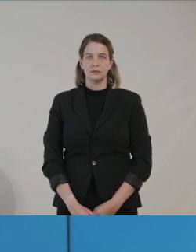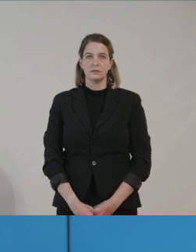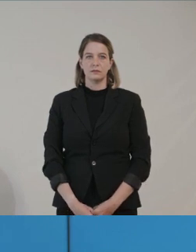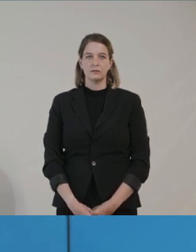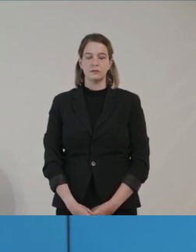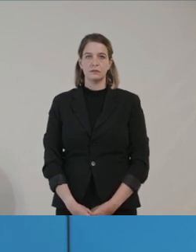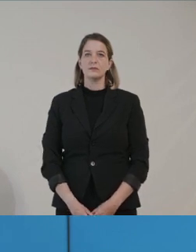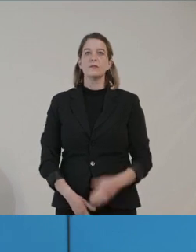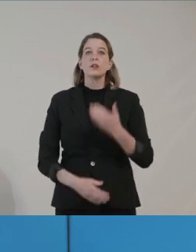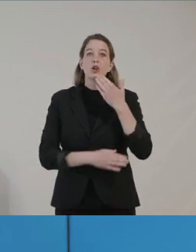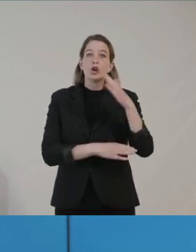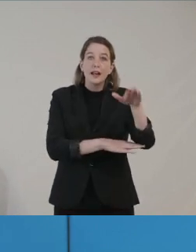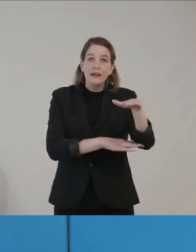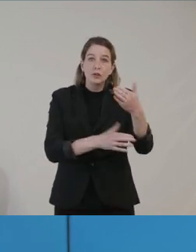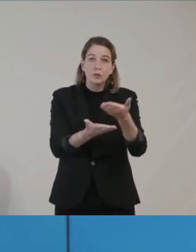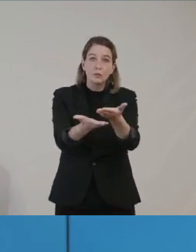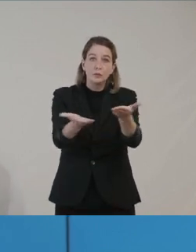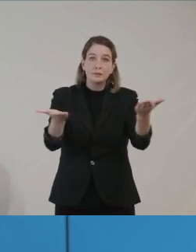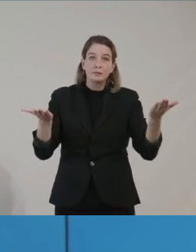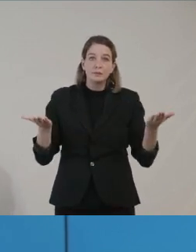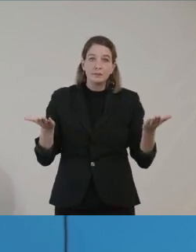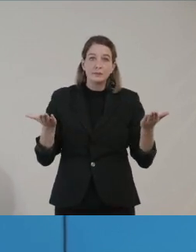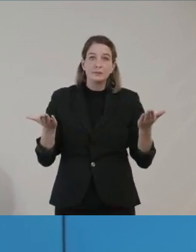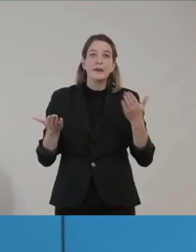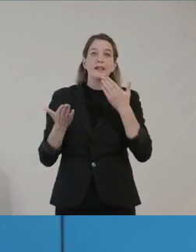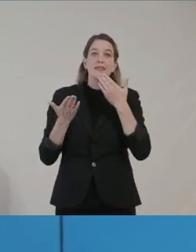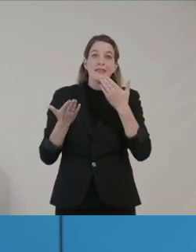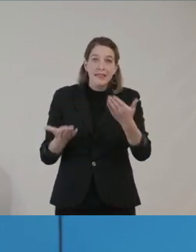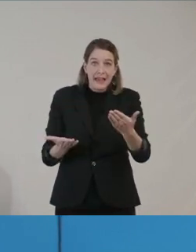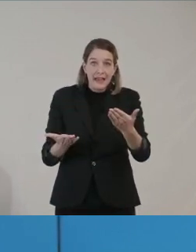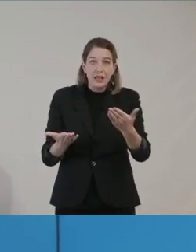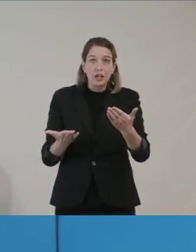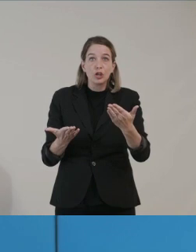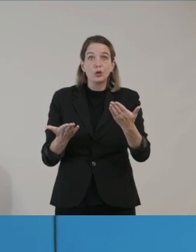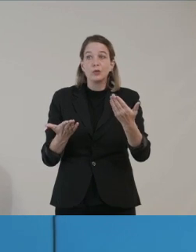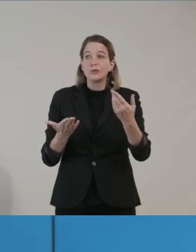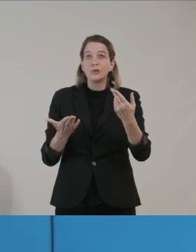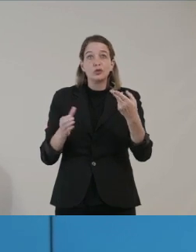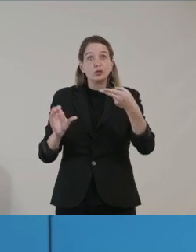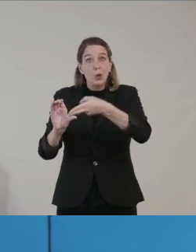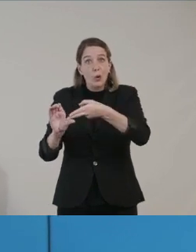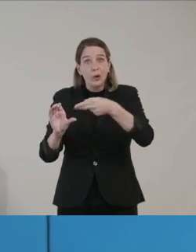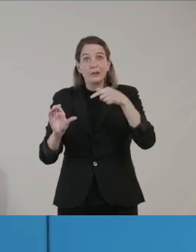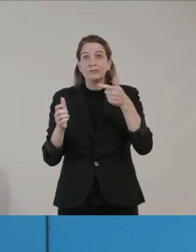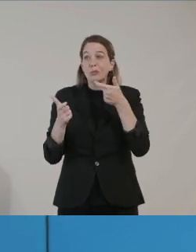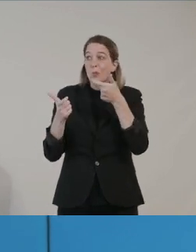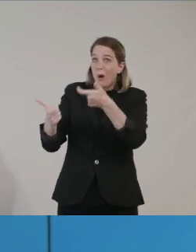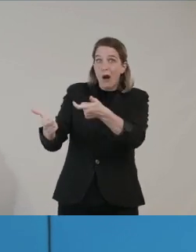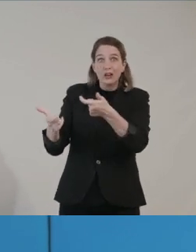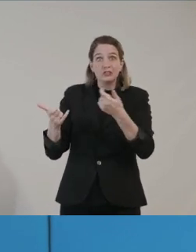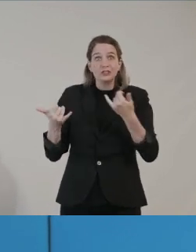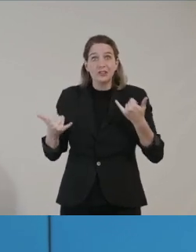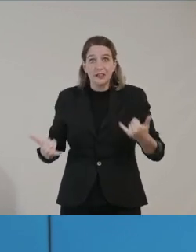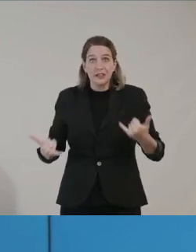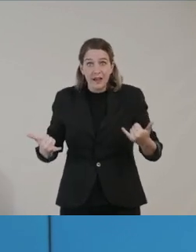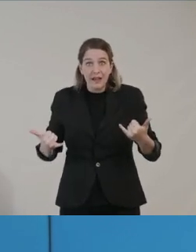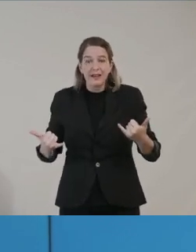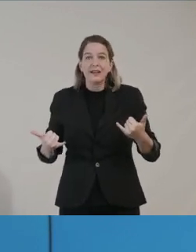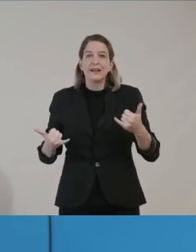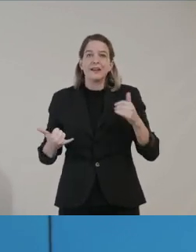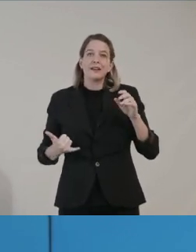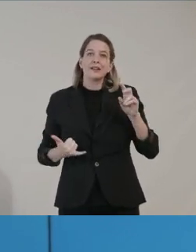Good afternoon, everyone. Thank you for being here. Thanks for joining us today. Of course, Dr. Kara